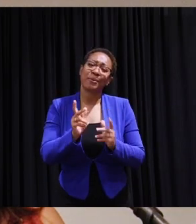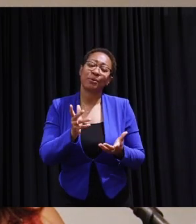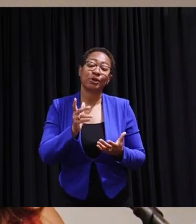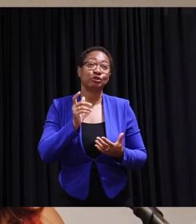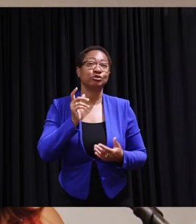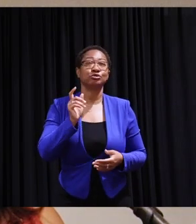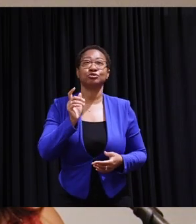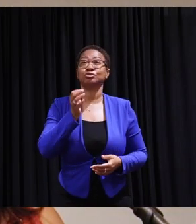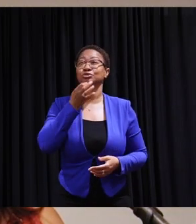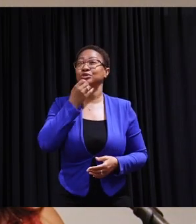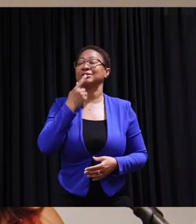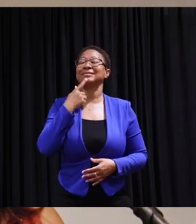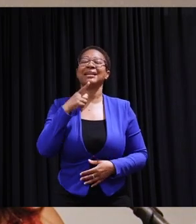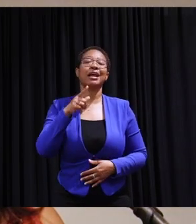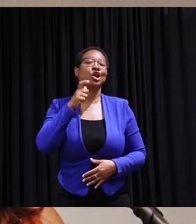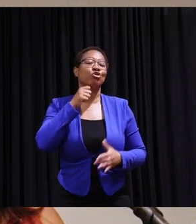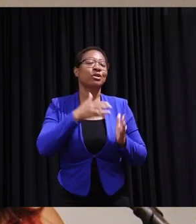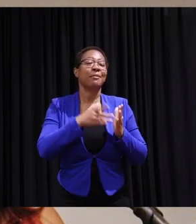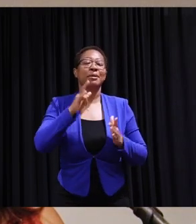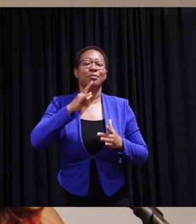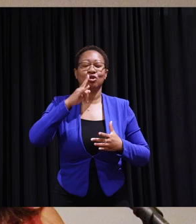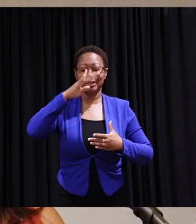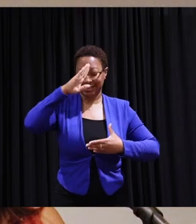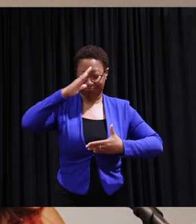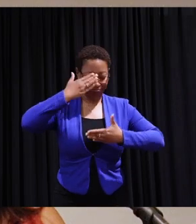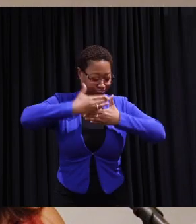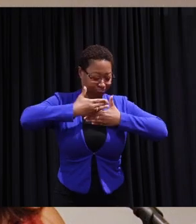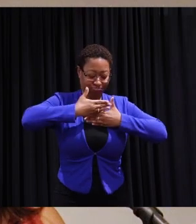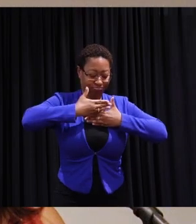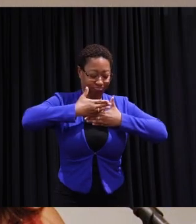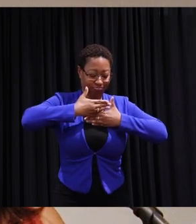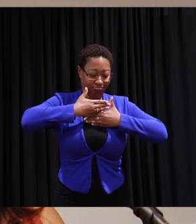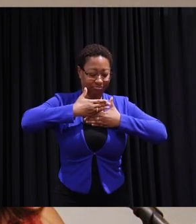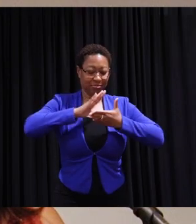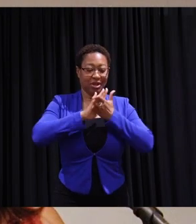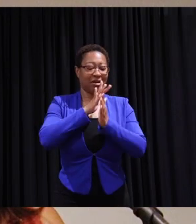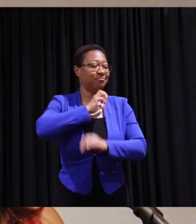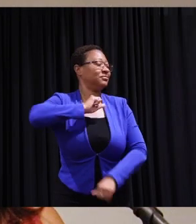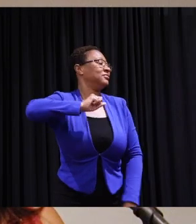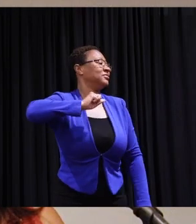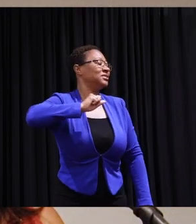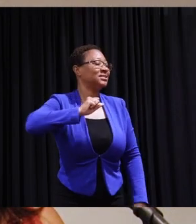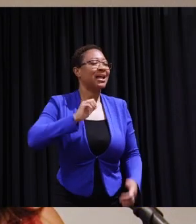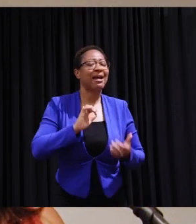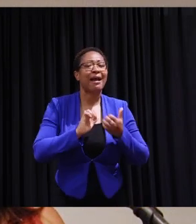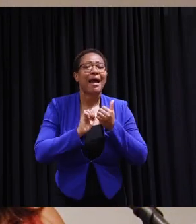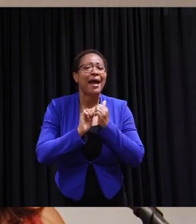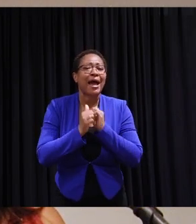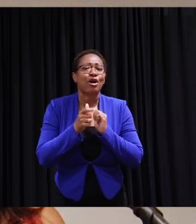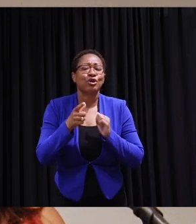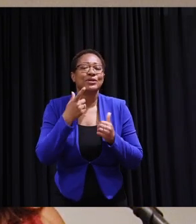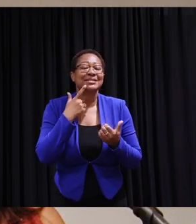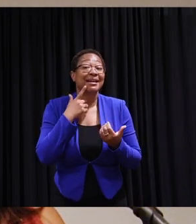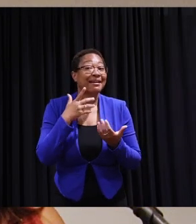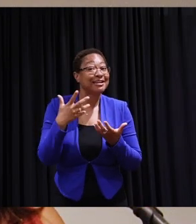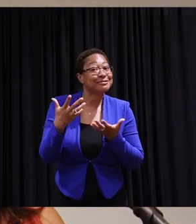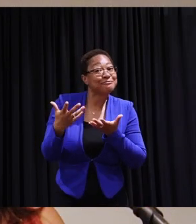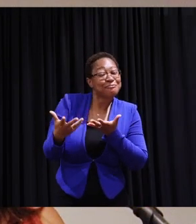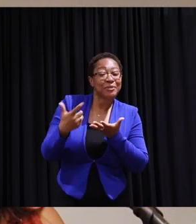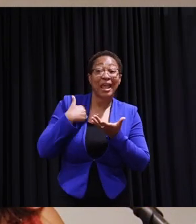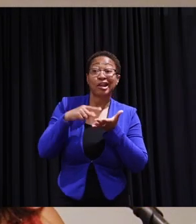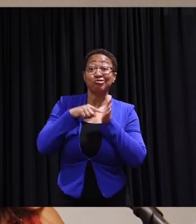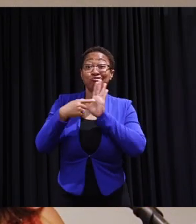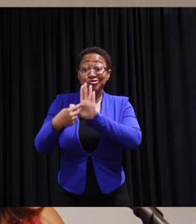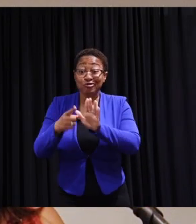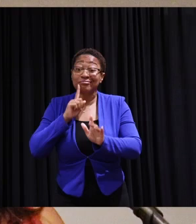you say something's racist, people shut down, they get defensive. So how are you able to go around and go, hey, we can show these maps that